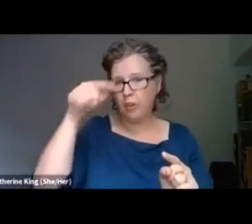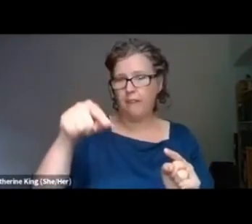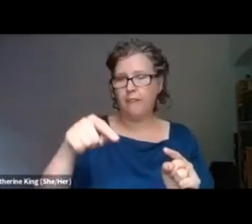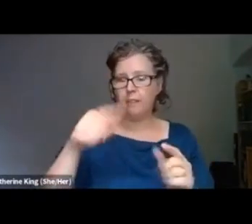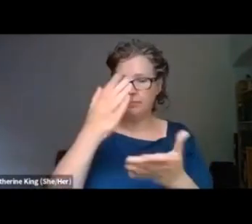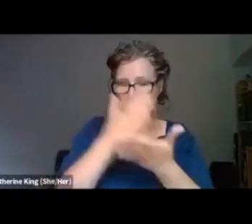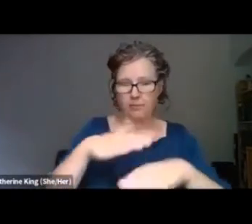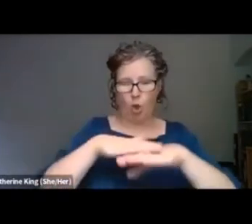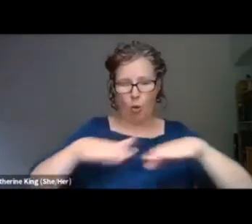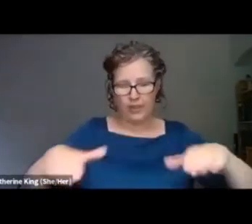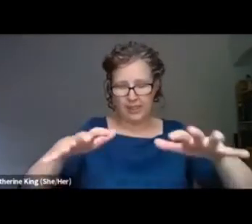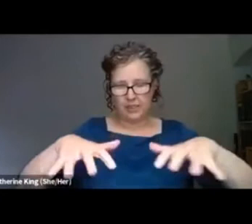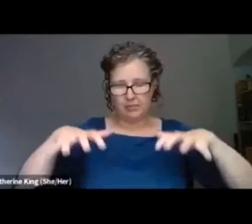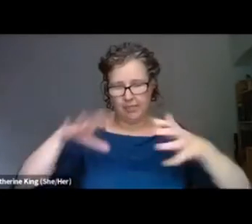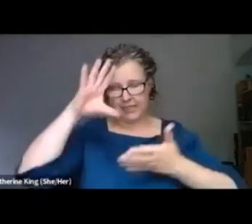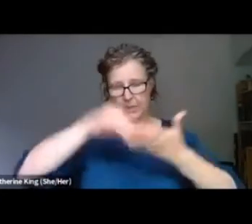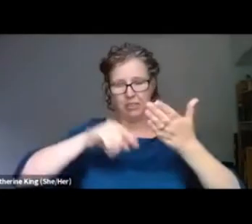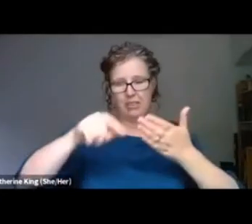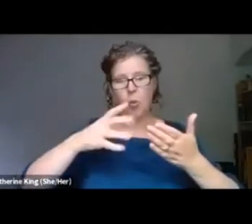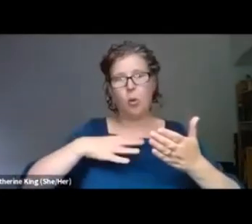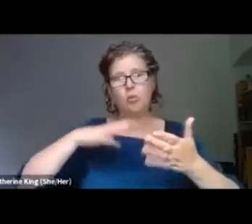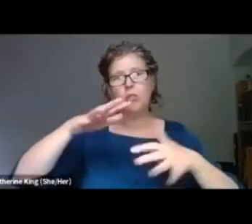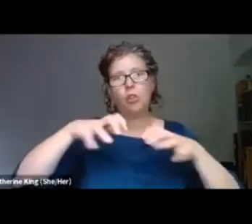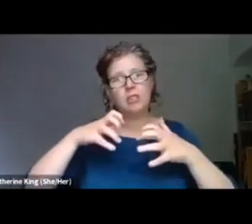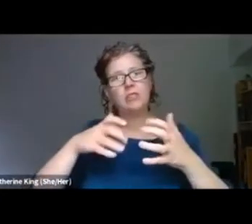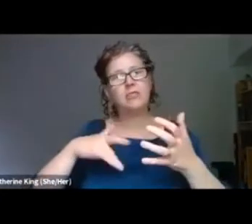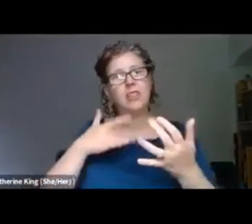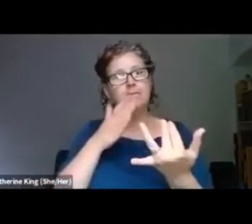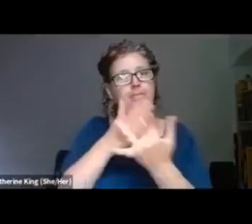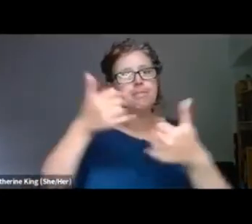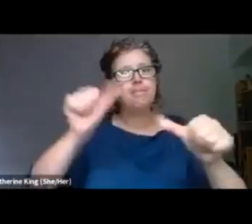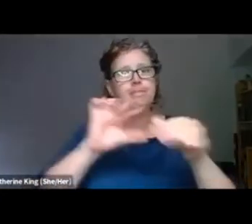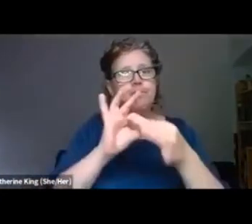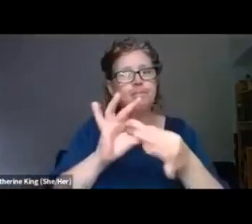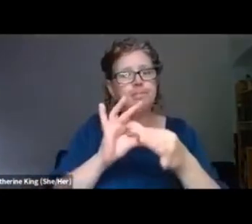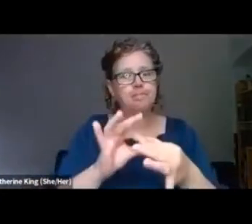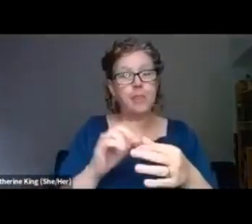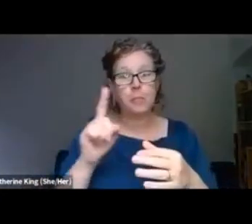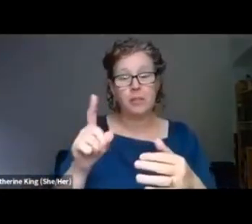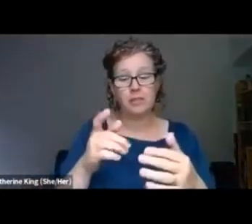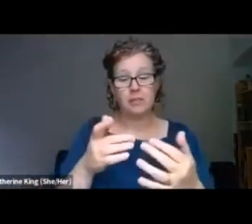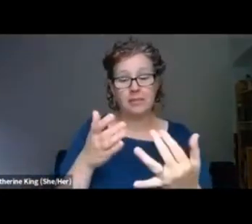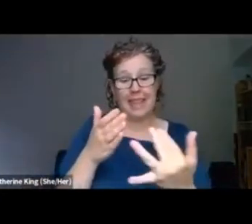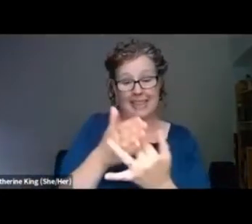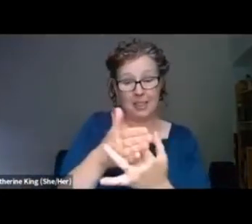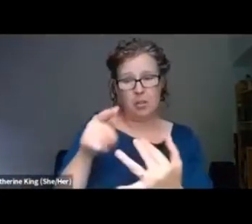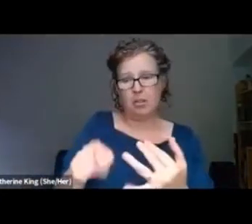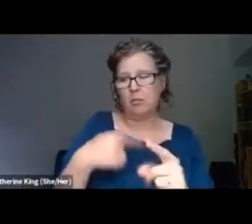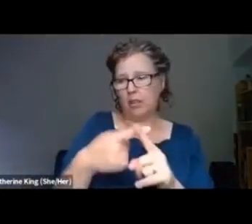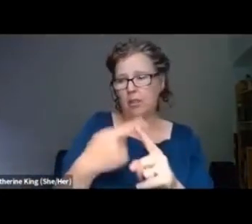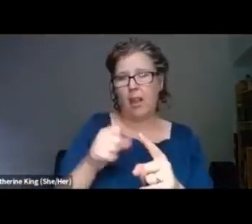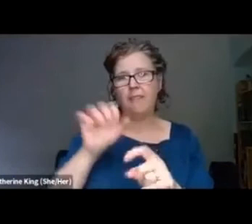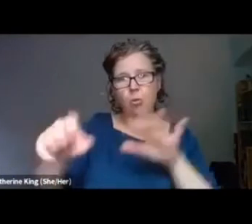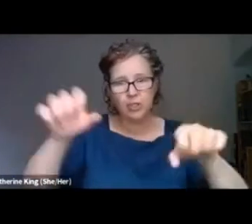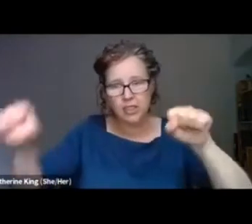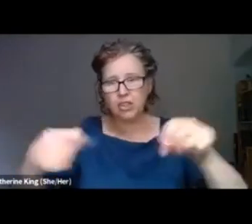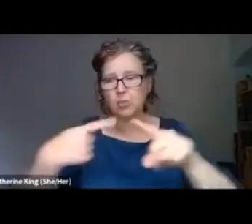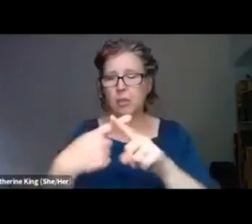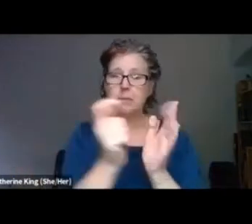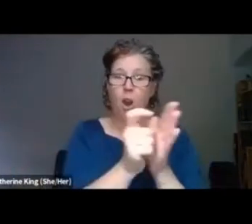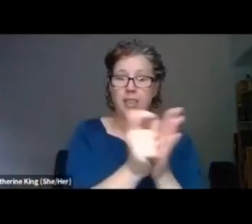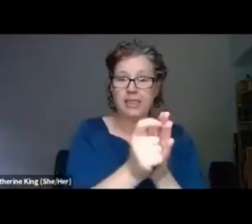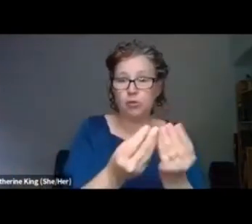is as accessible as possible. That we plan accessible outreach and finally marketing and